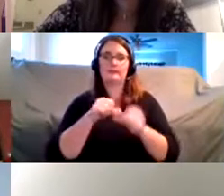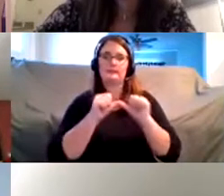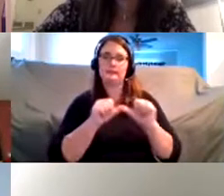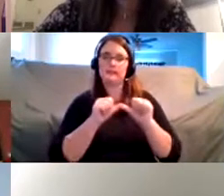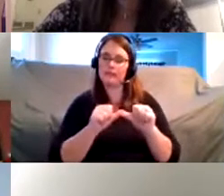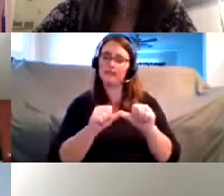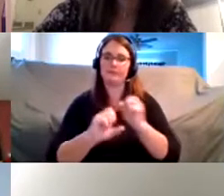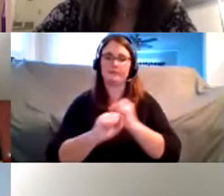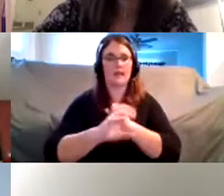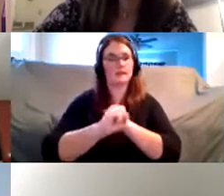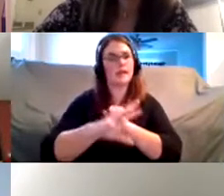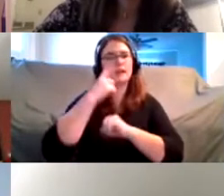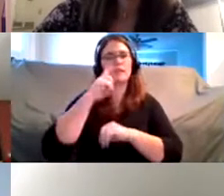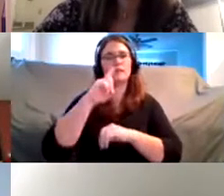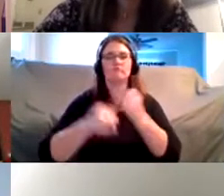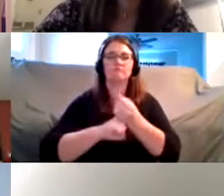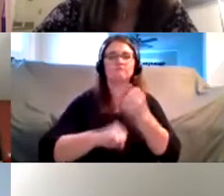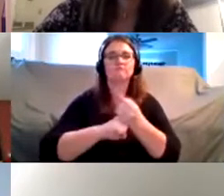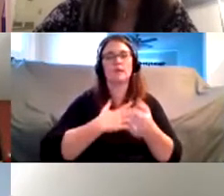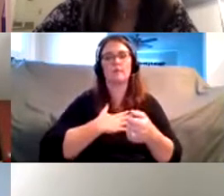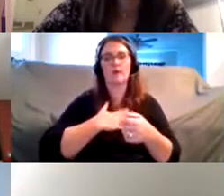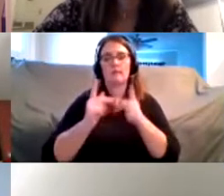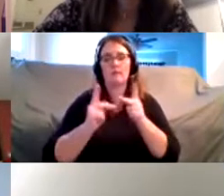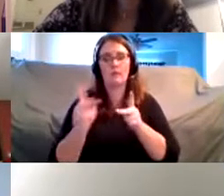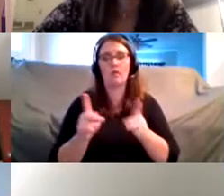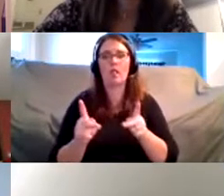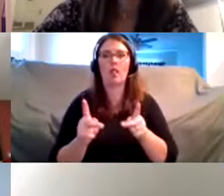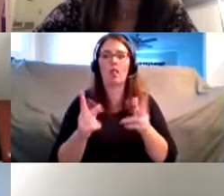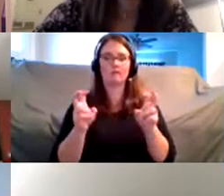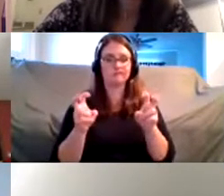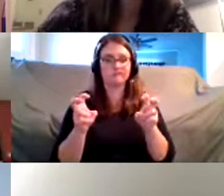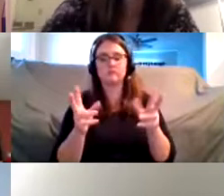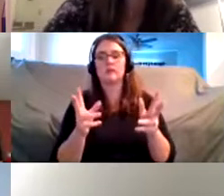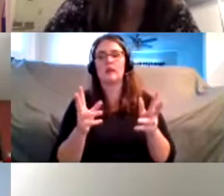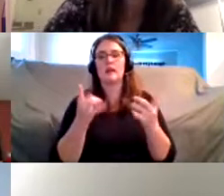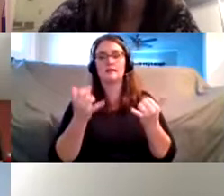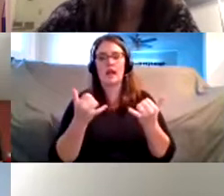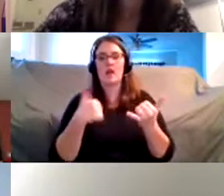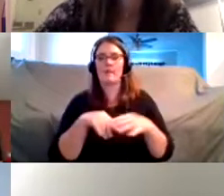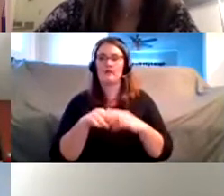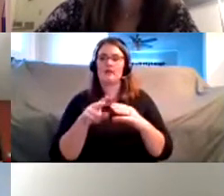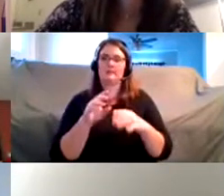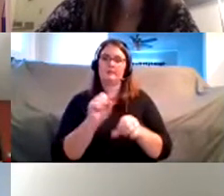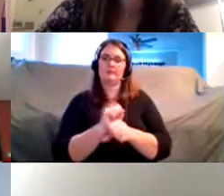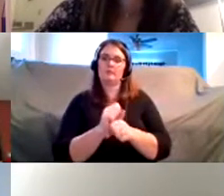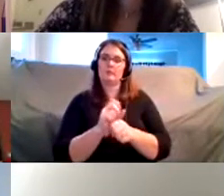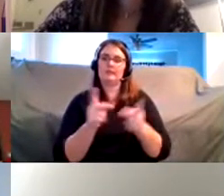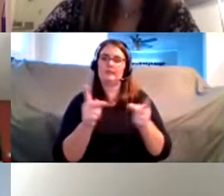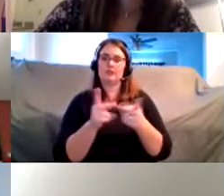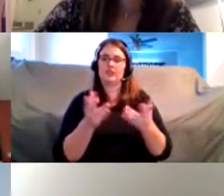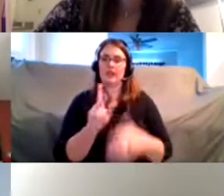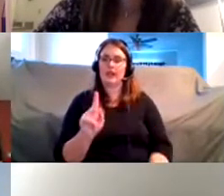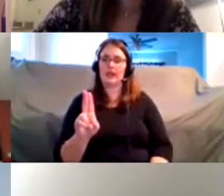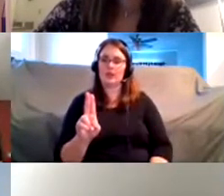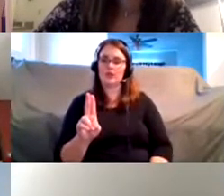my people. Now that I'm in a position here at KU, graduated from UMKC, know that I could, if you